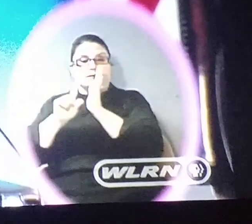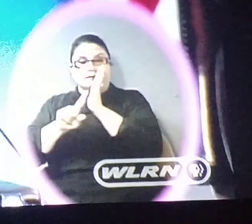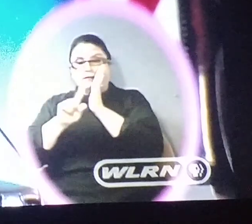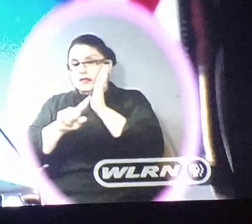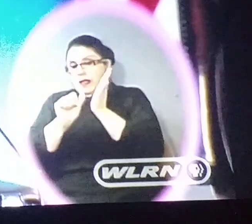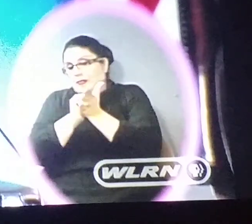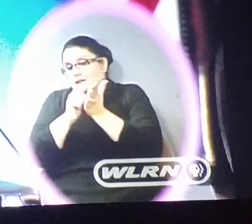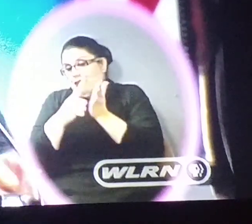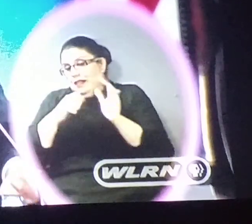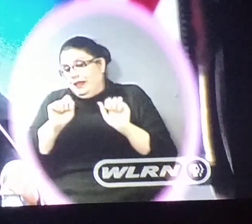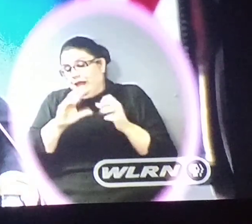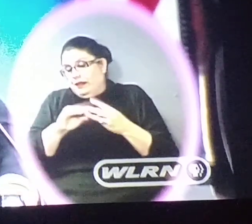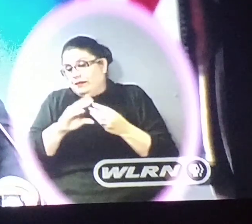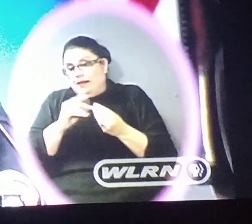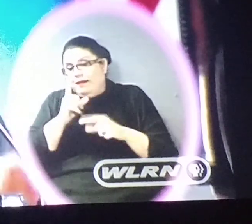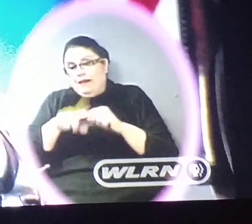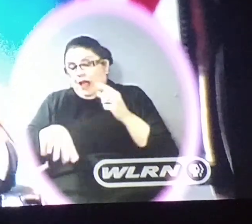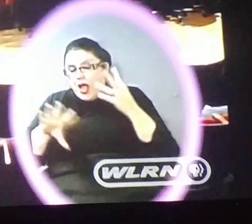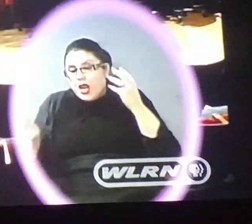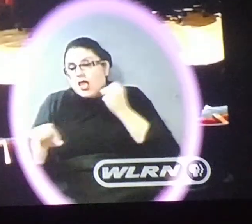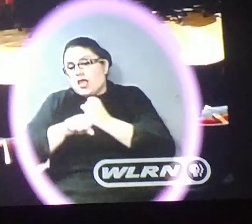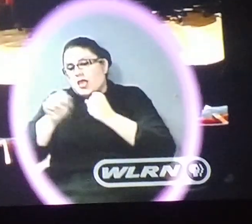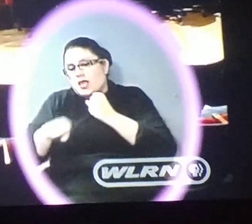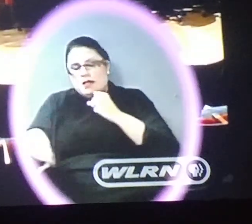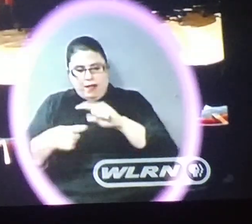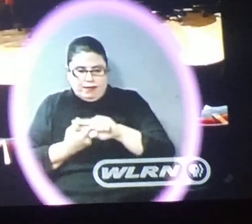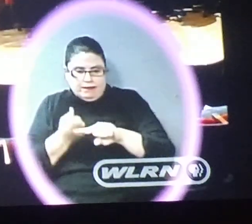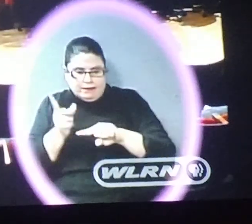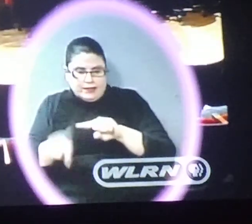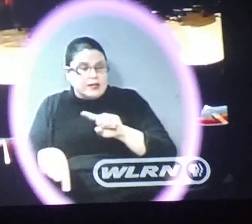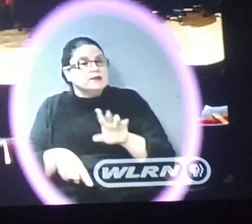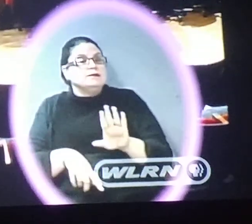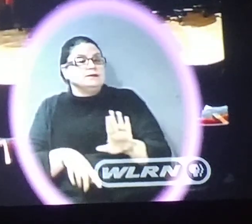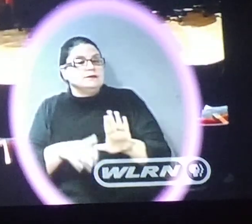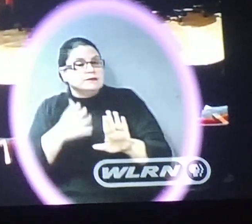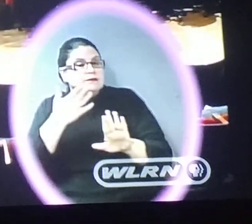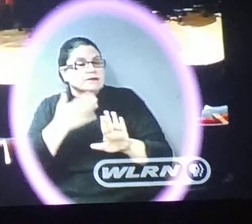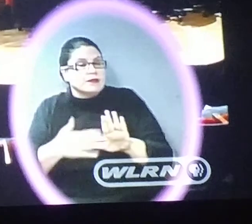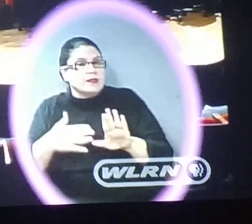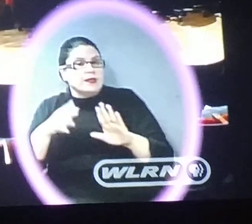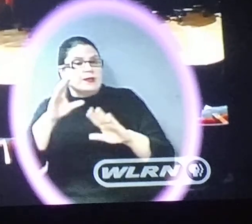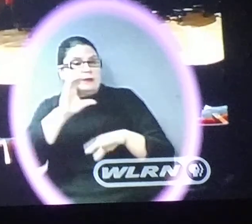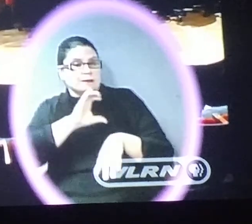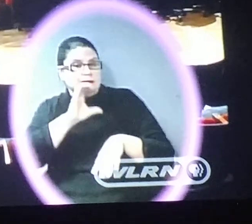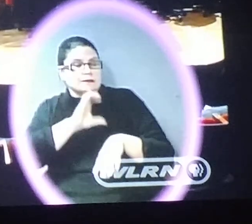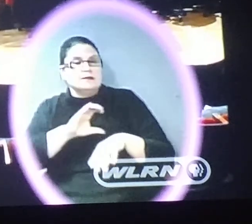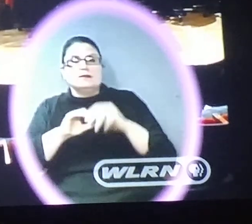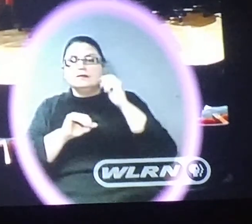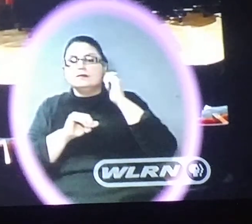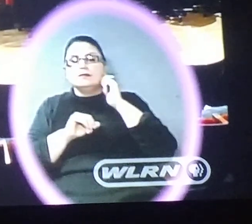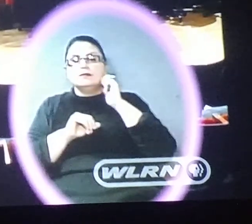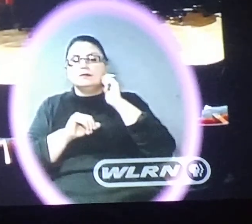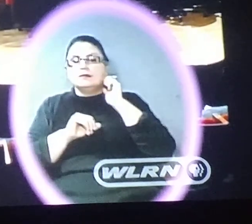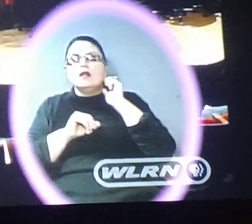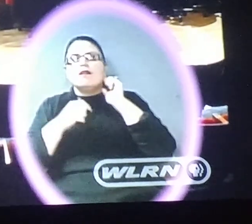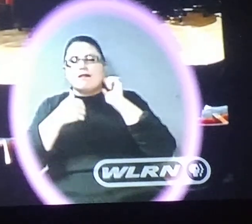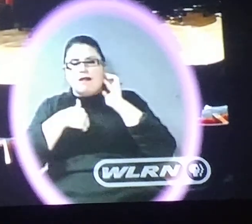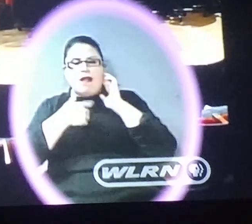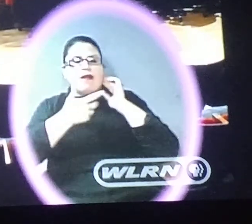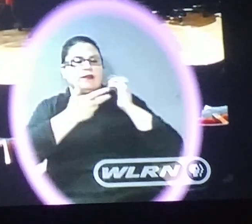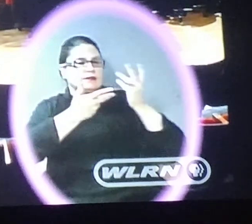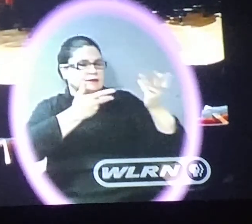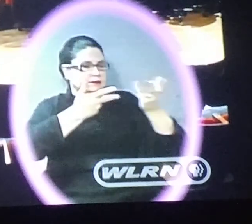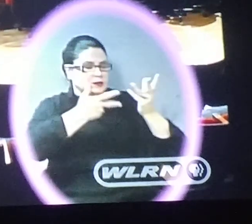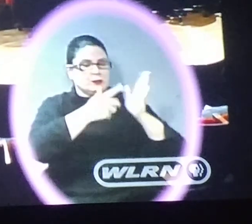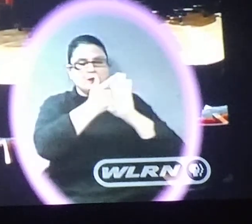say about the matter. Madam Chair, thank you, Mr. Superintendent. Based on my sidebar with the attorney, which I'm sure